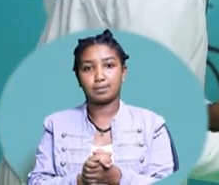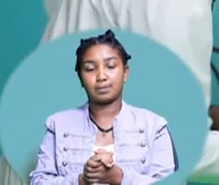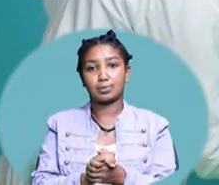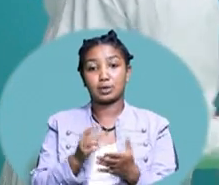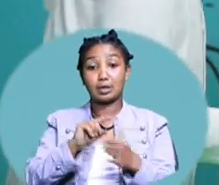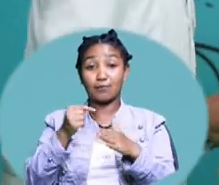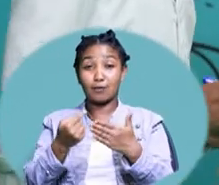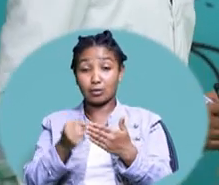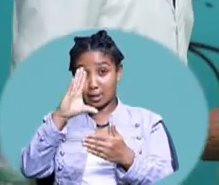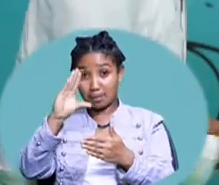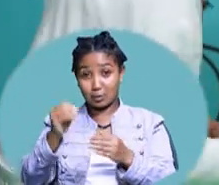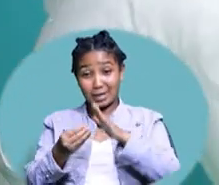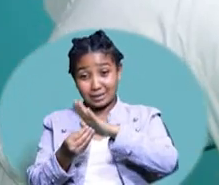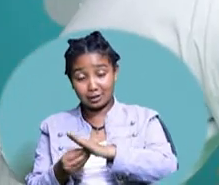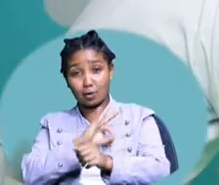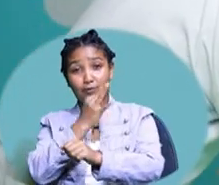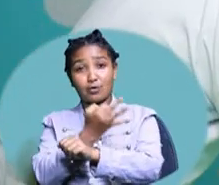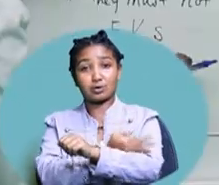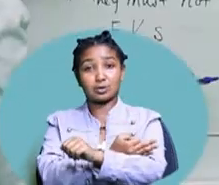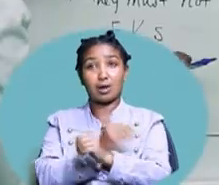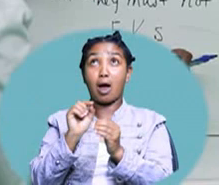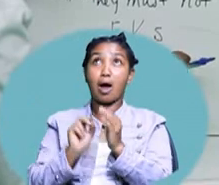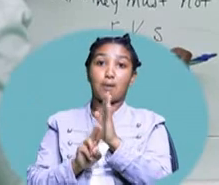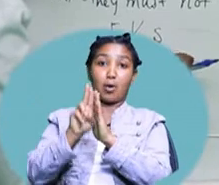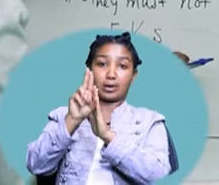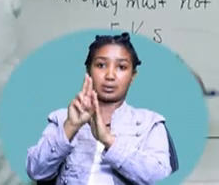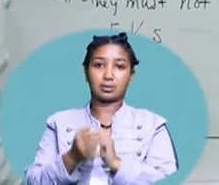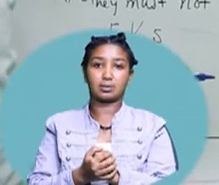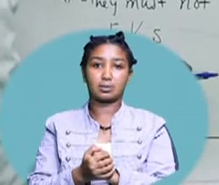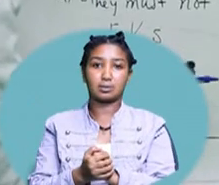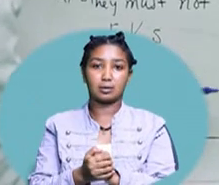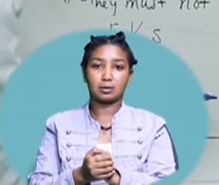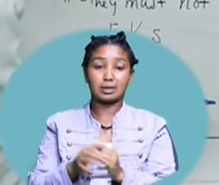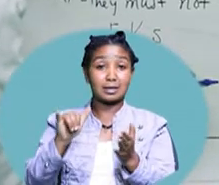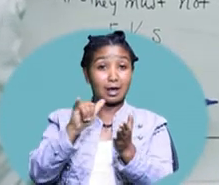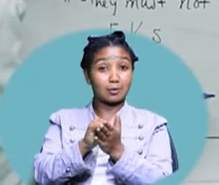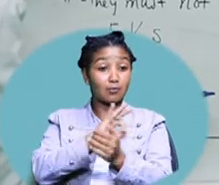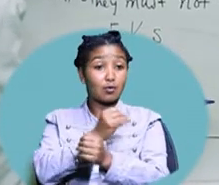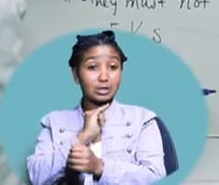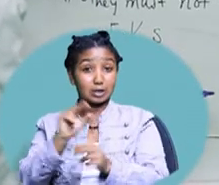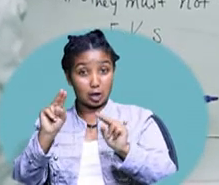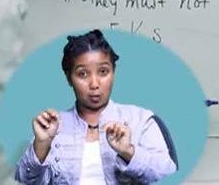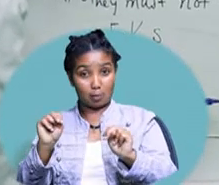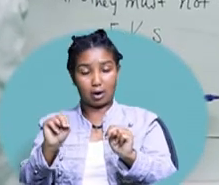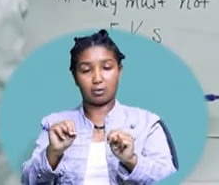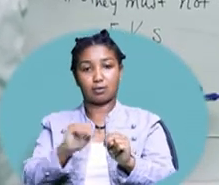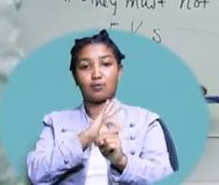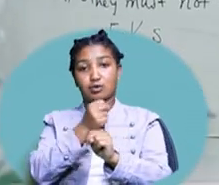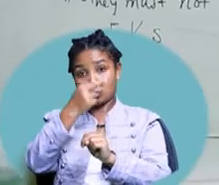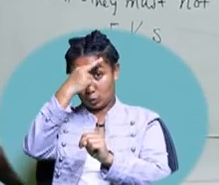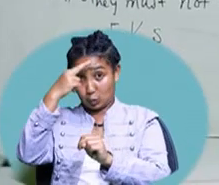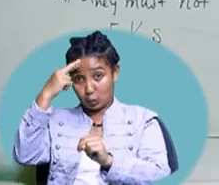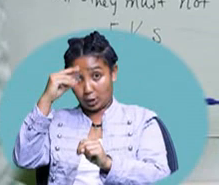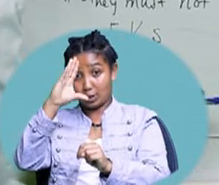be. Therefore, the man will exert a force upward. That force is the normal force due to